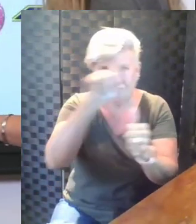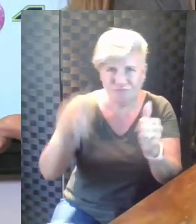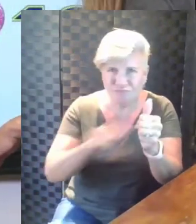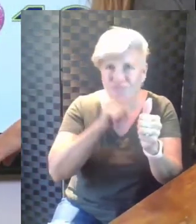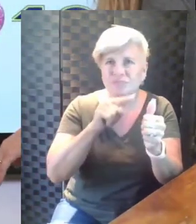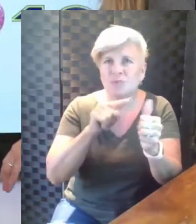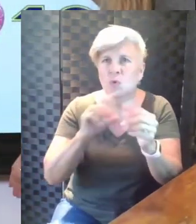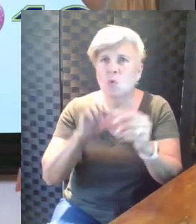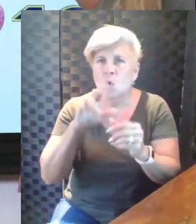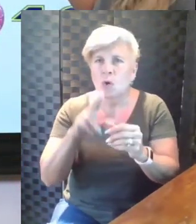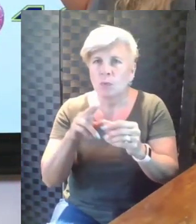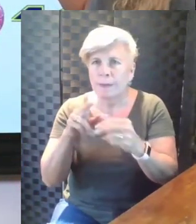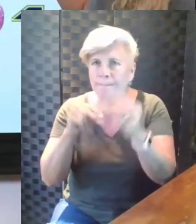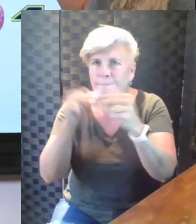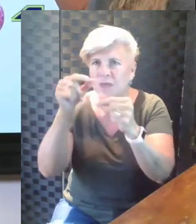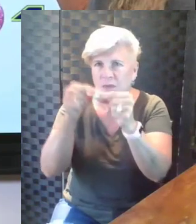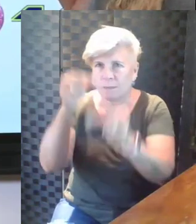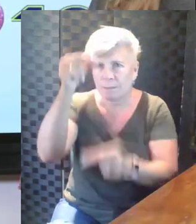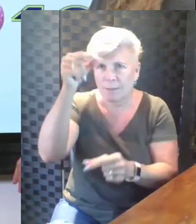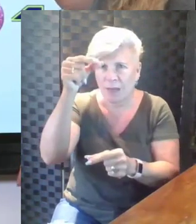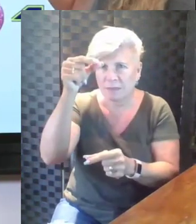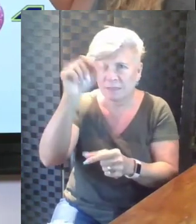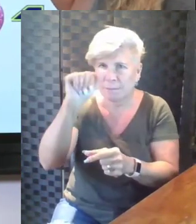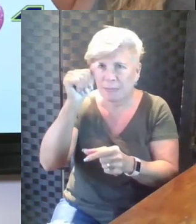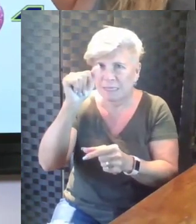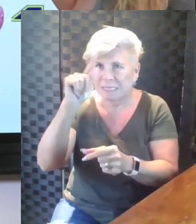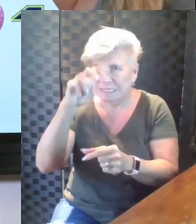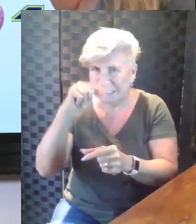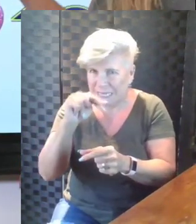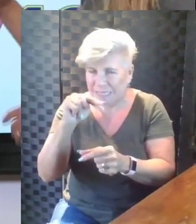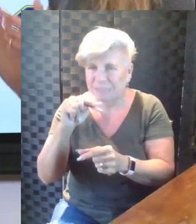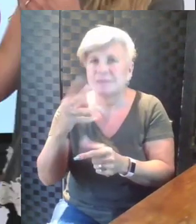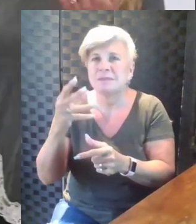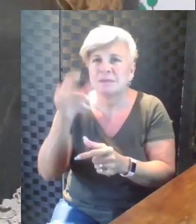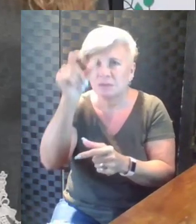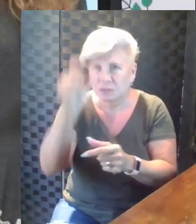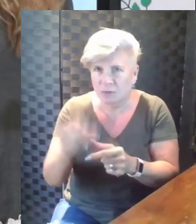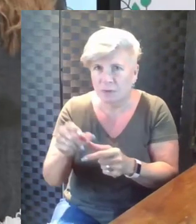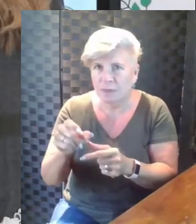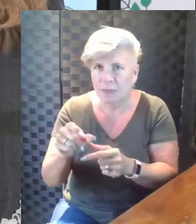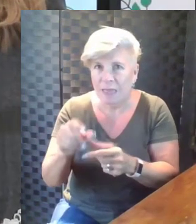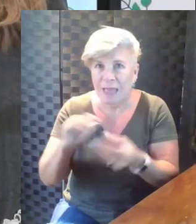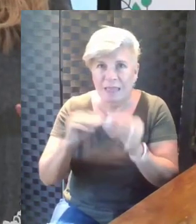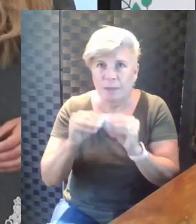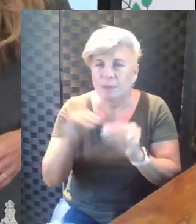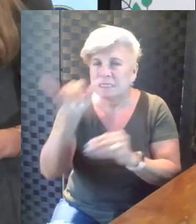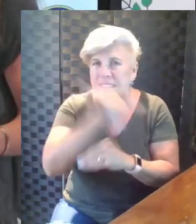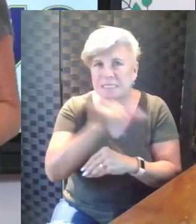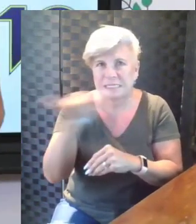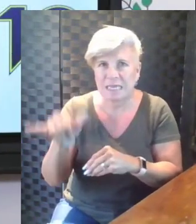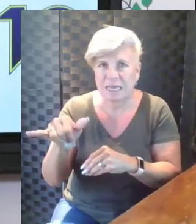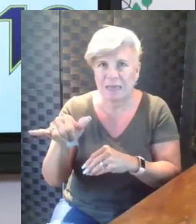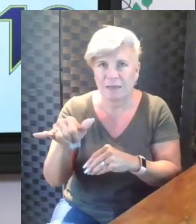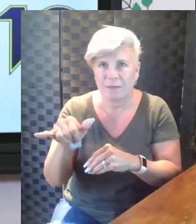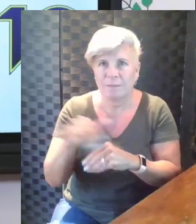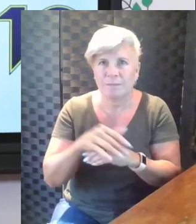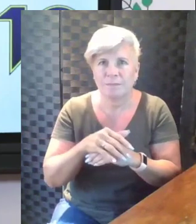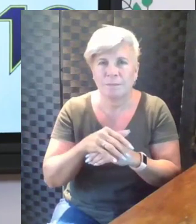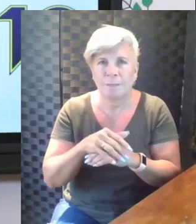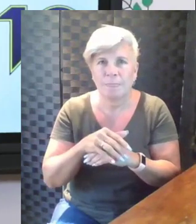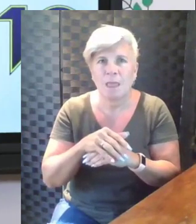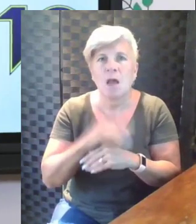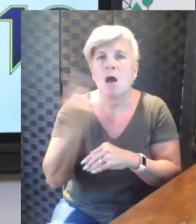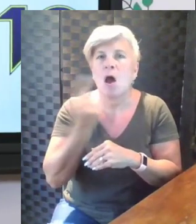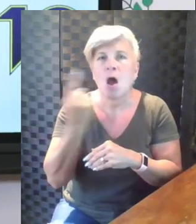frame, or we could build them out of blocks and make a rod or a stick of 10, and the number stays the same, the overall number. This